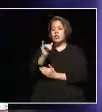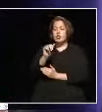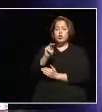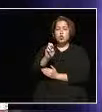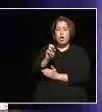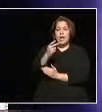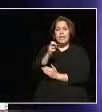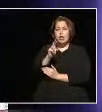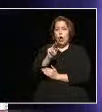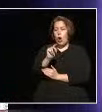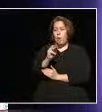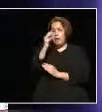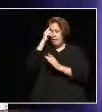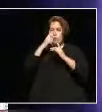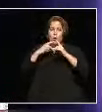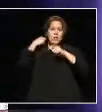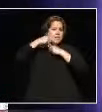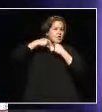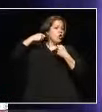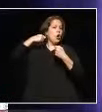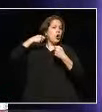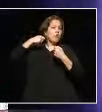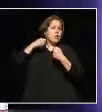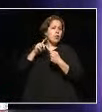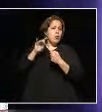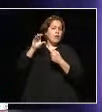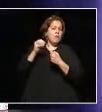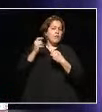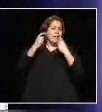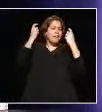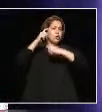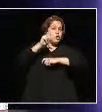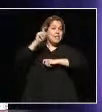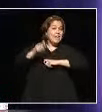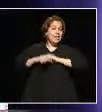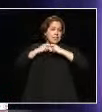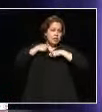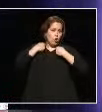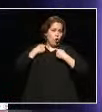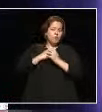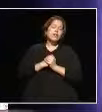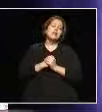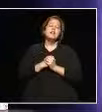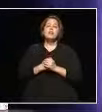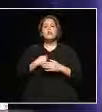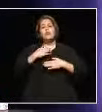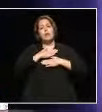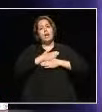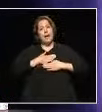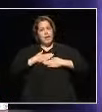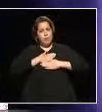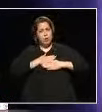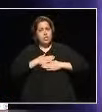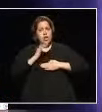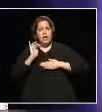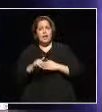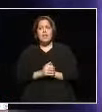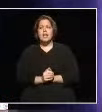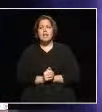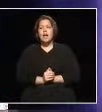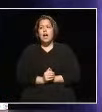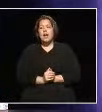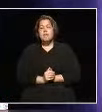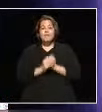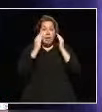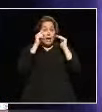this scarf. It's a Texas scarf for the 150th anniversary, and I appreciate her doing that. I